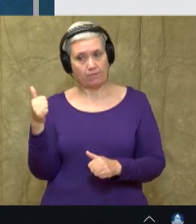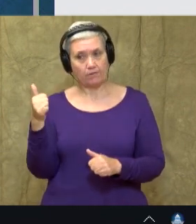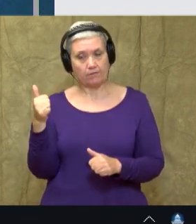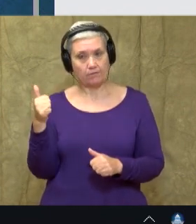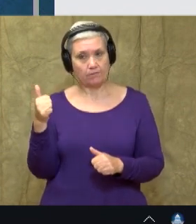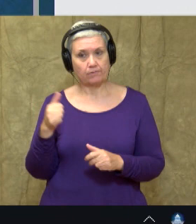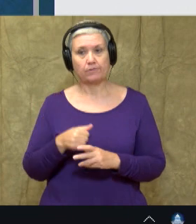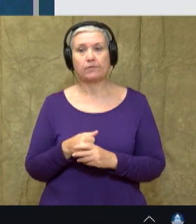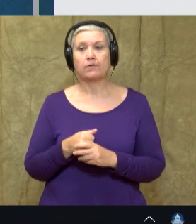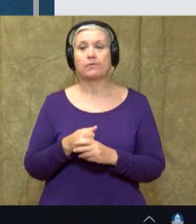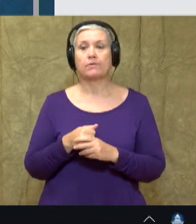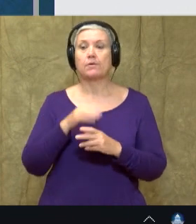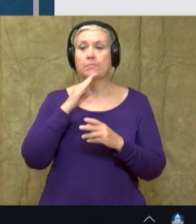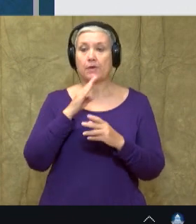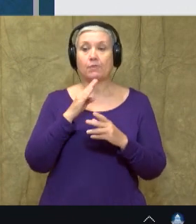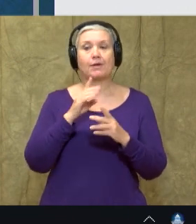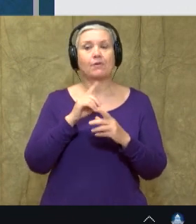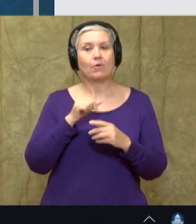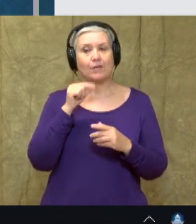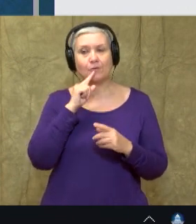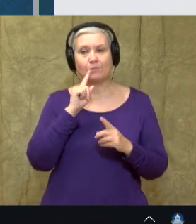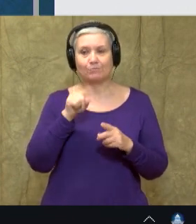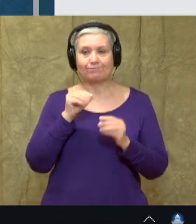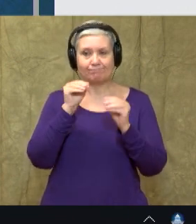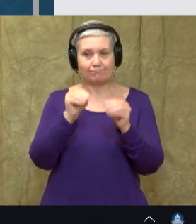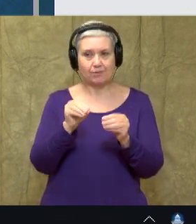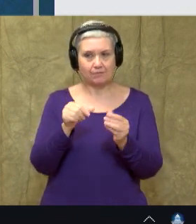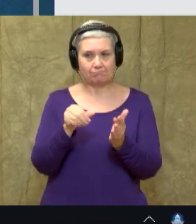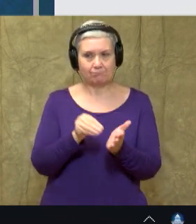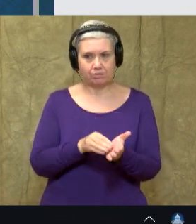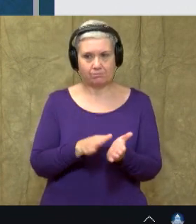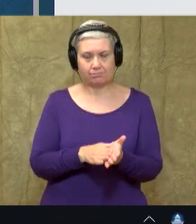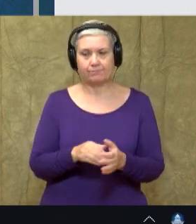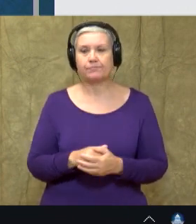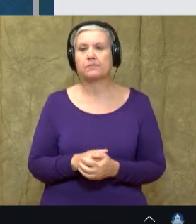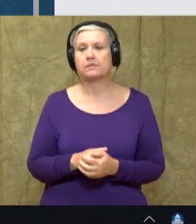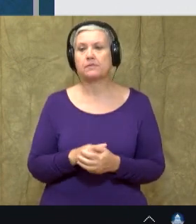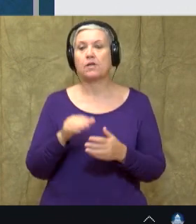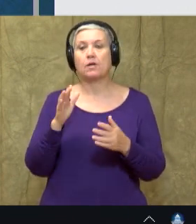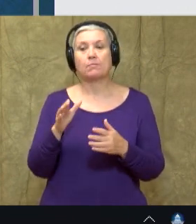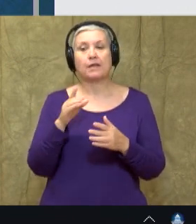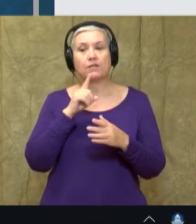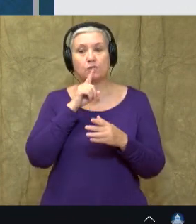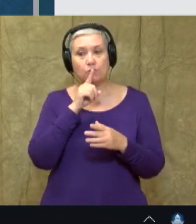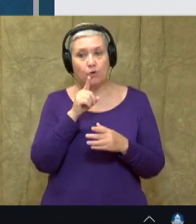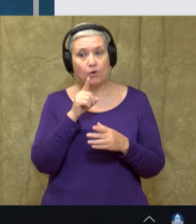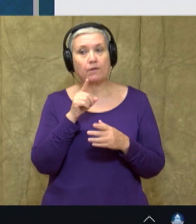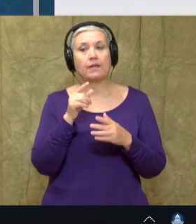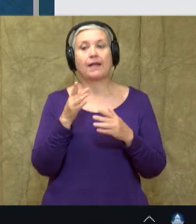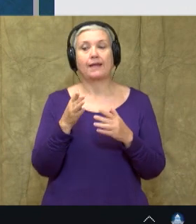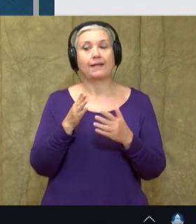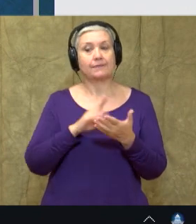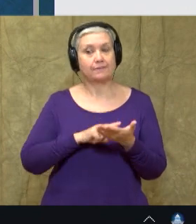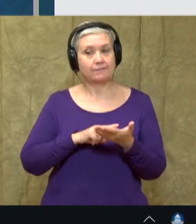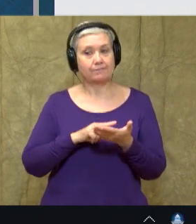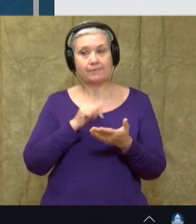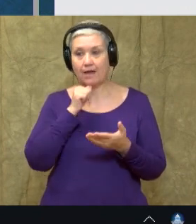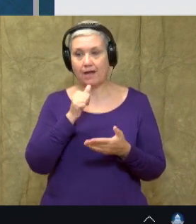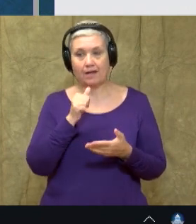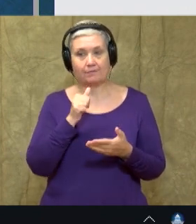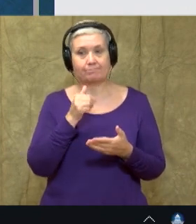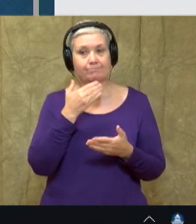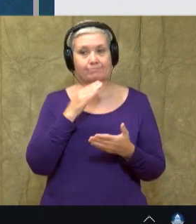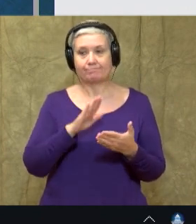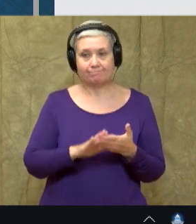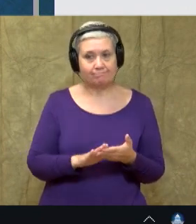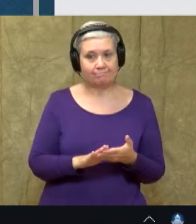Be respectful of your post. So, make sure that you're not posting anything that's obscene, that's rude. So